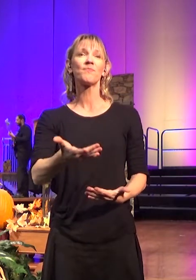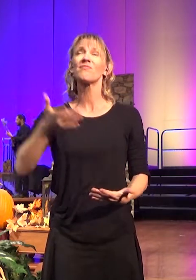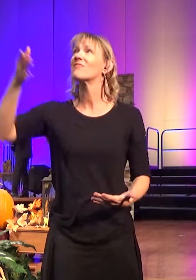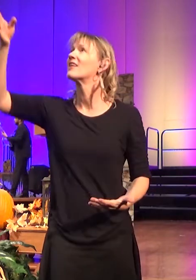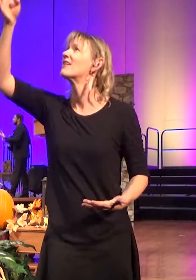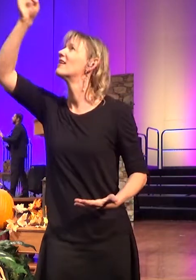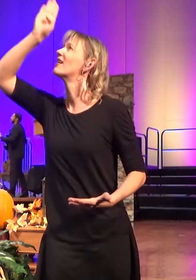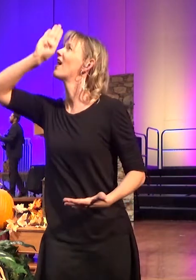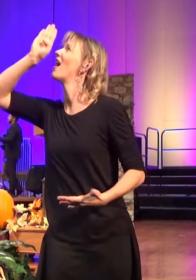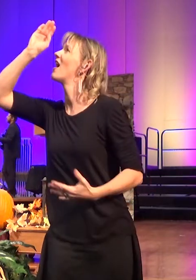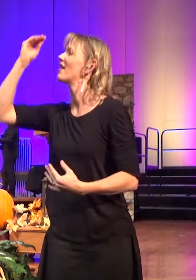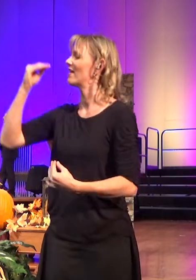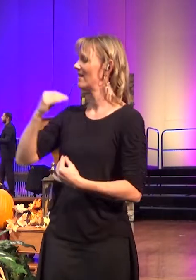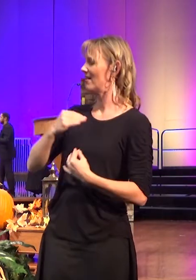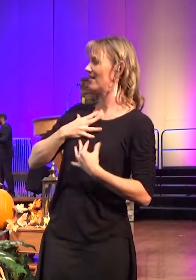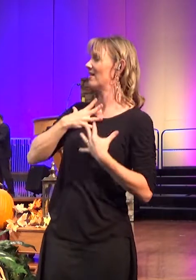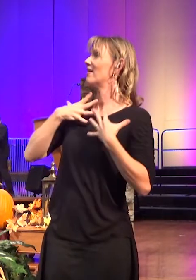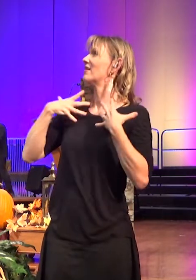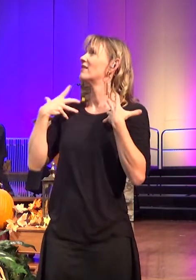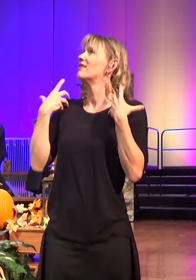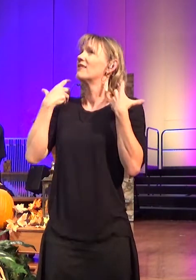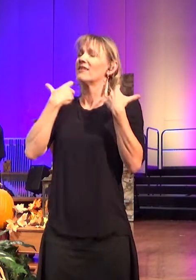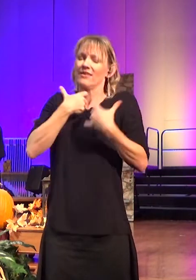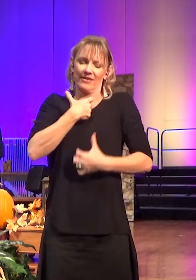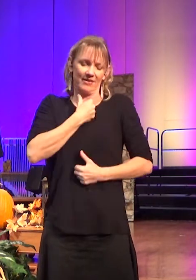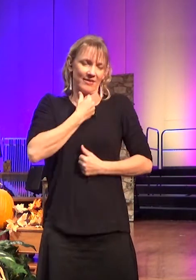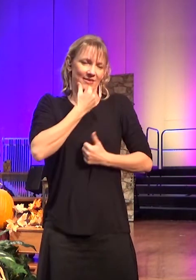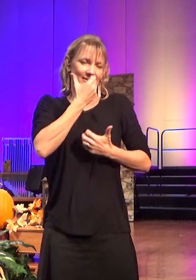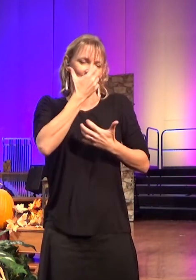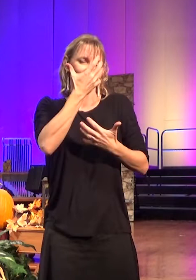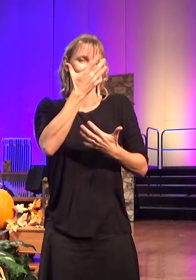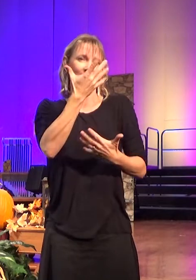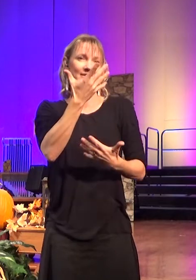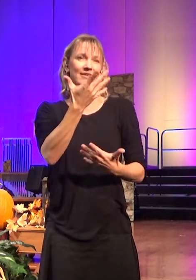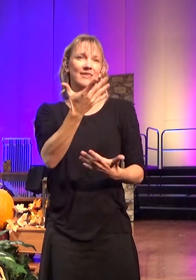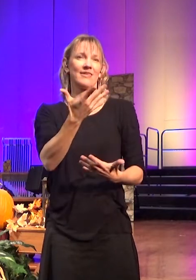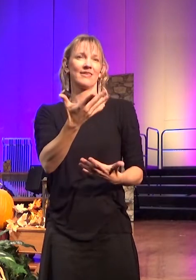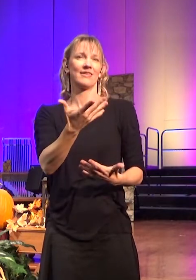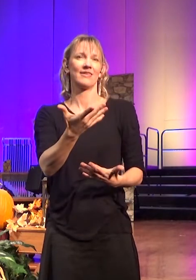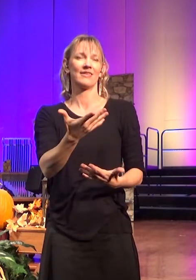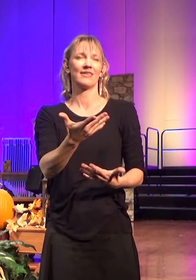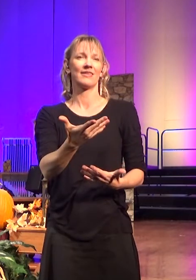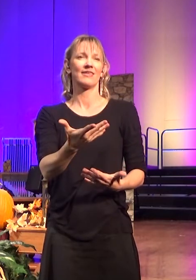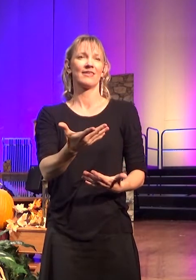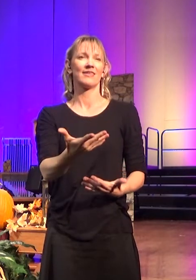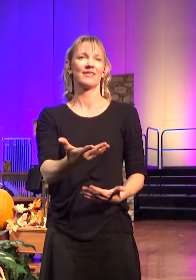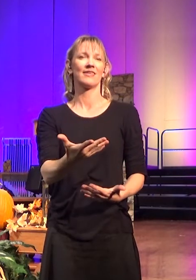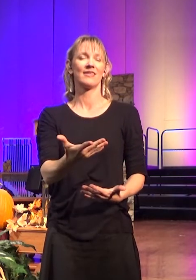I am a vessel of God.